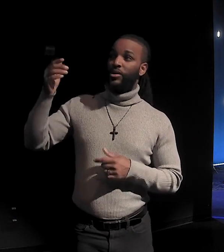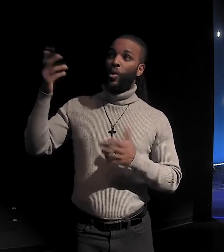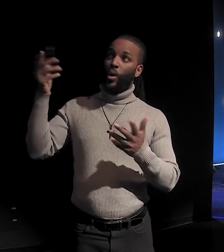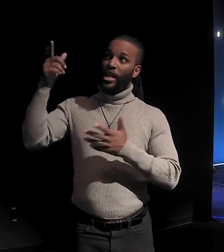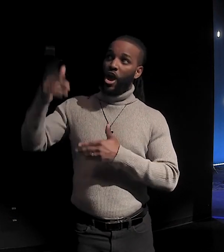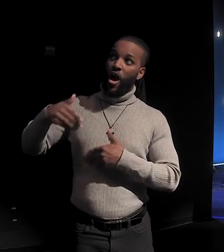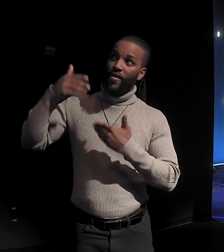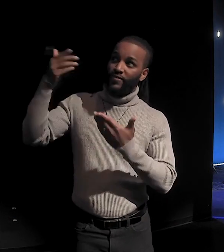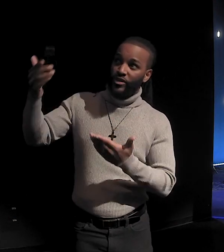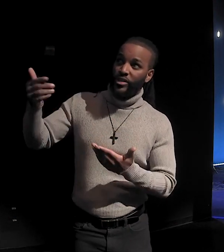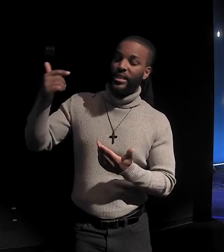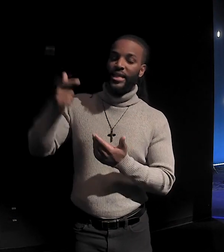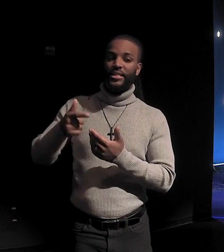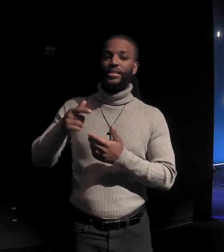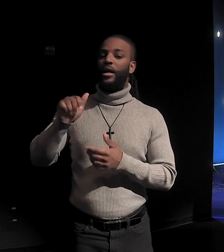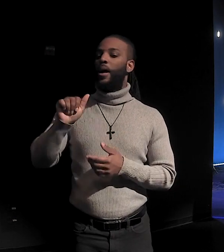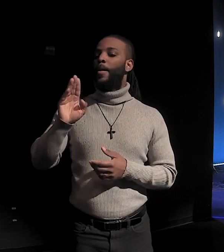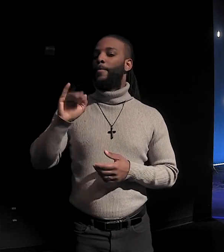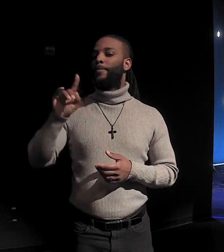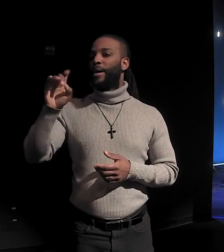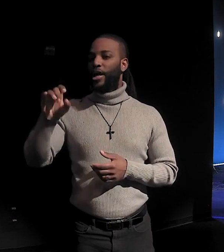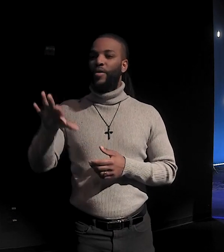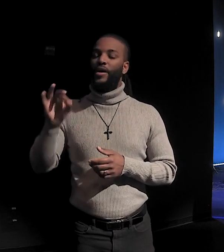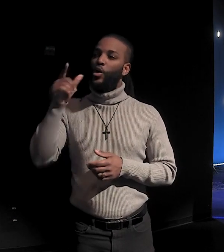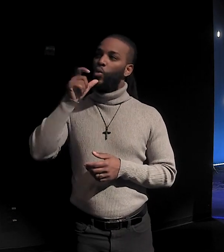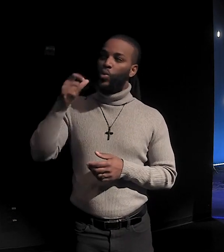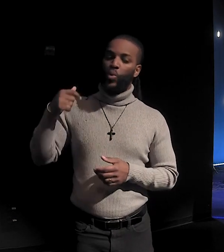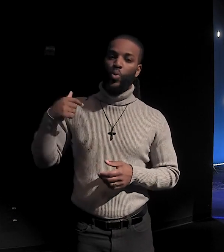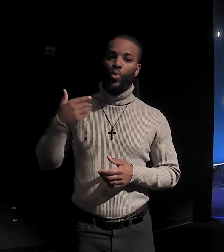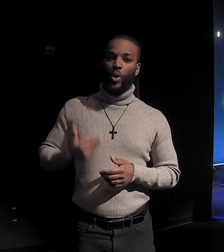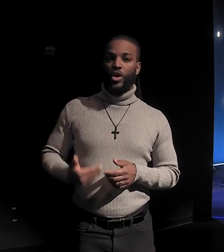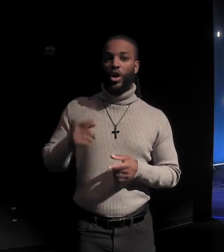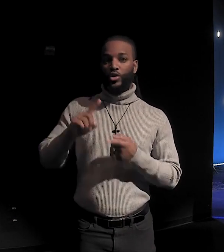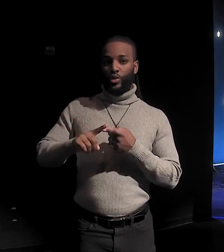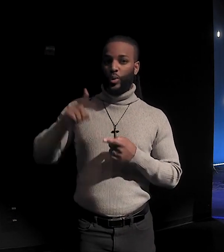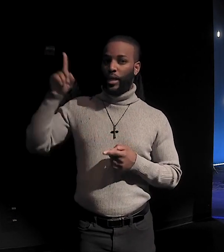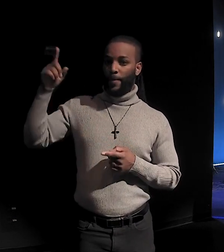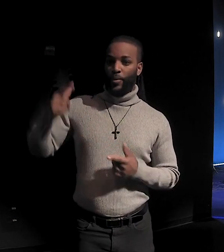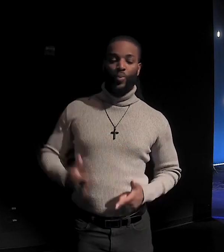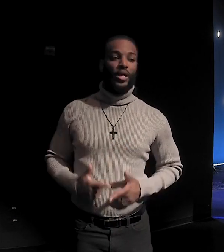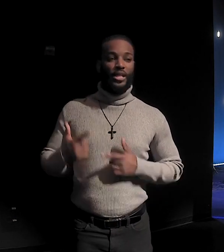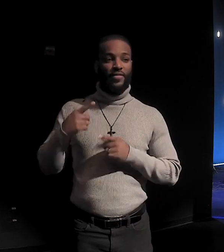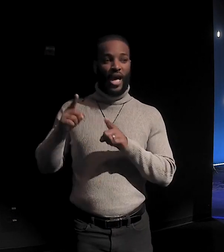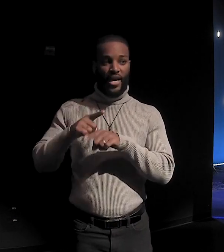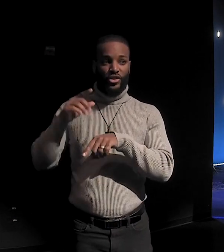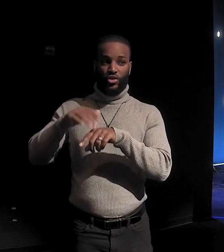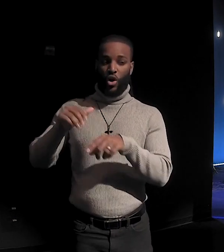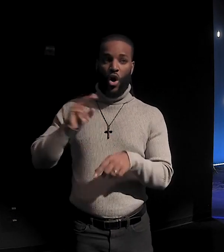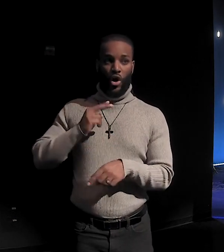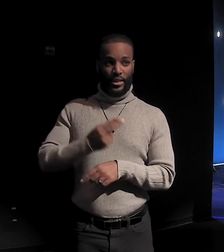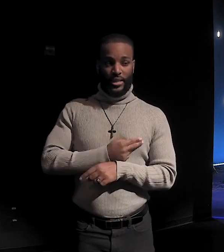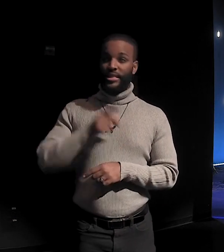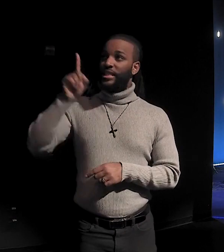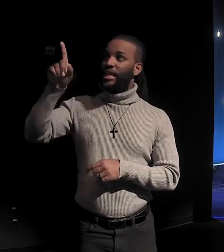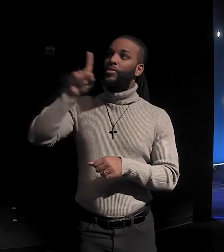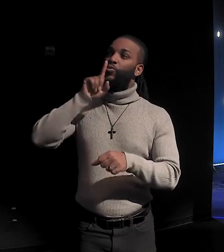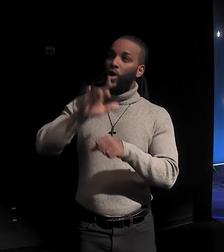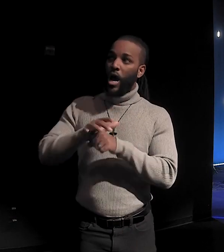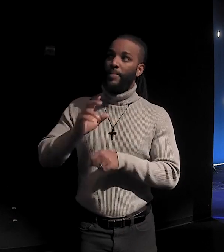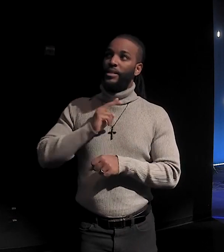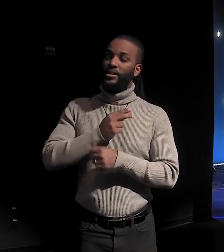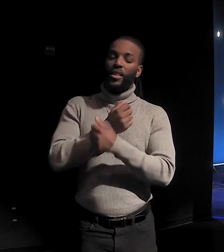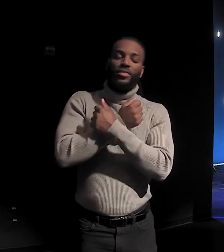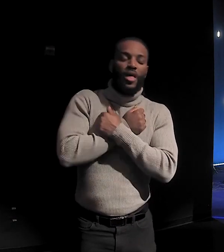what he offers. It's in abiding that we find out who we are to him. And we live as he's called us to live. And he's promising us